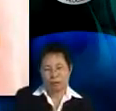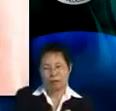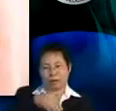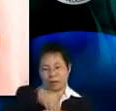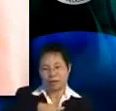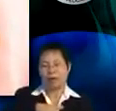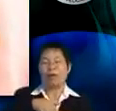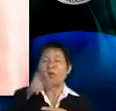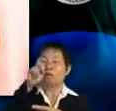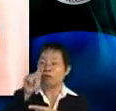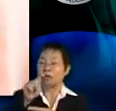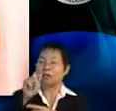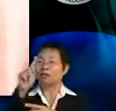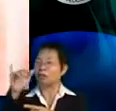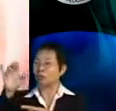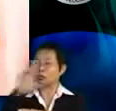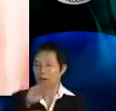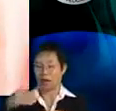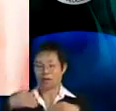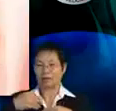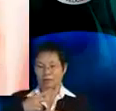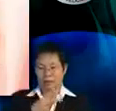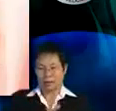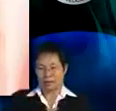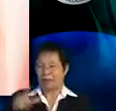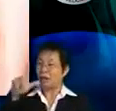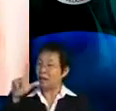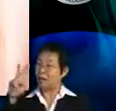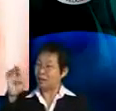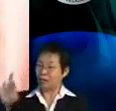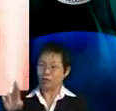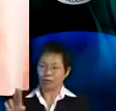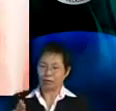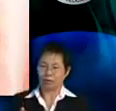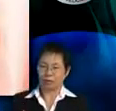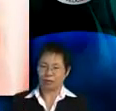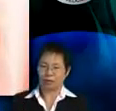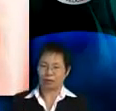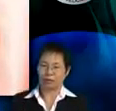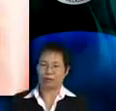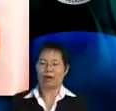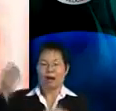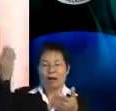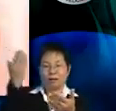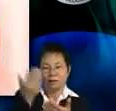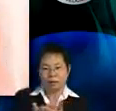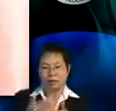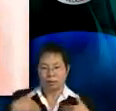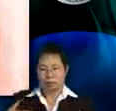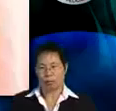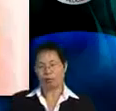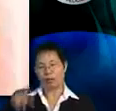body and in your liver. They go and wait around in your body fat until